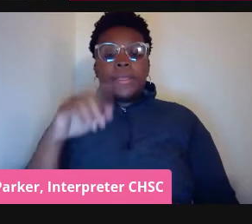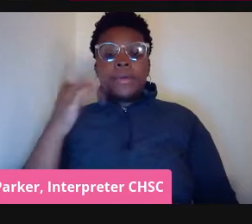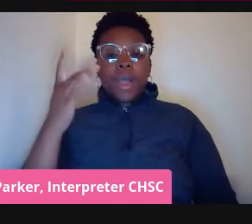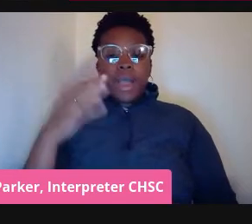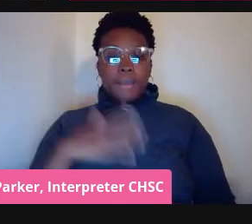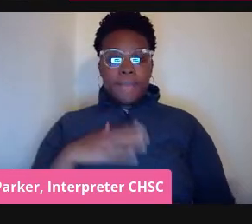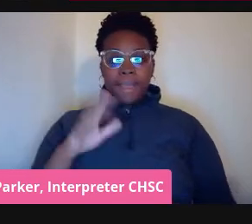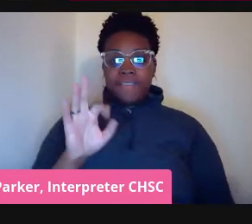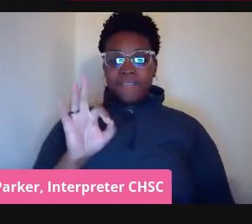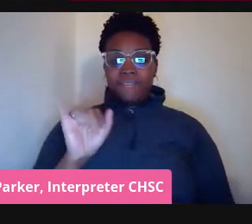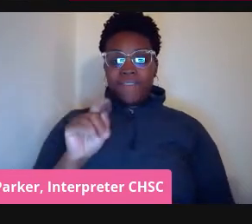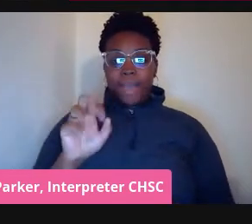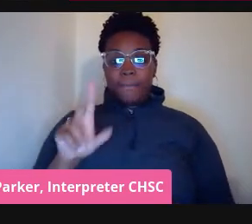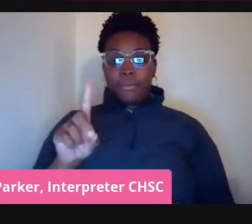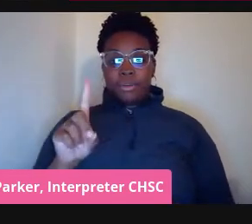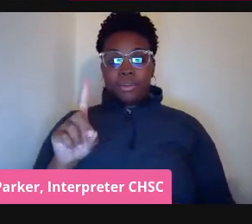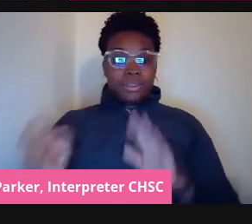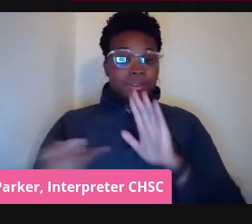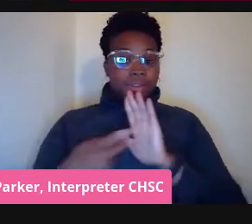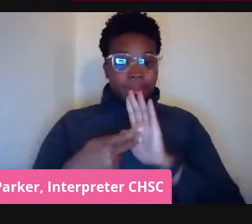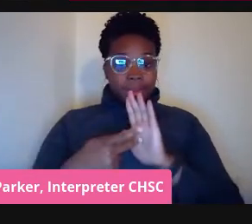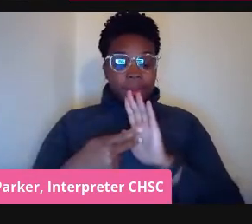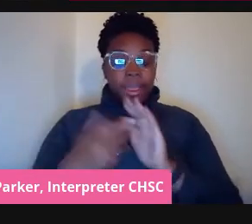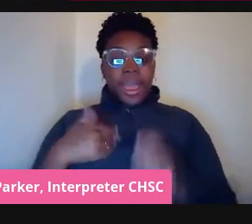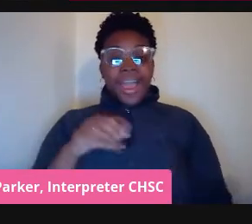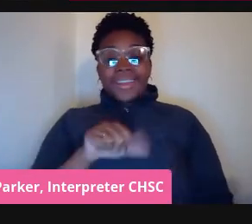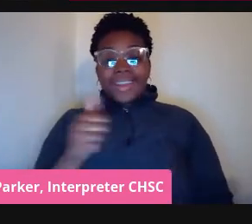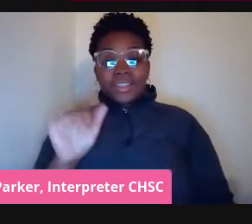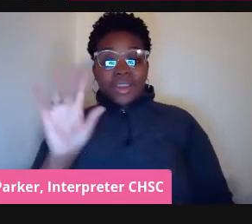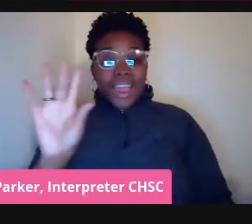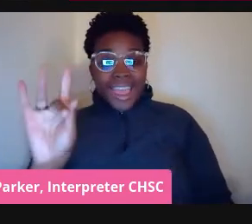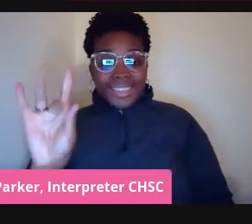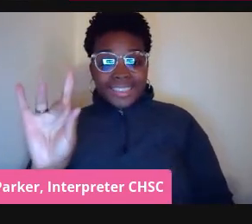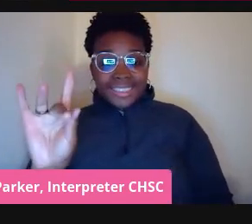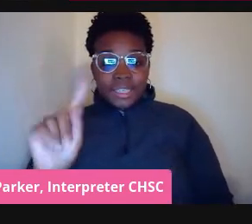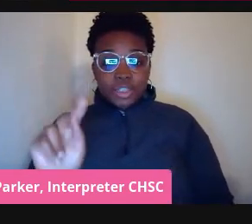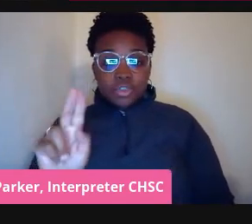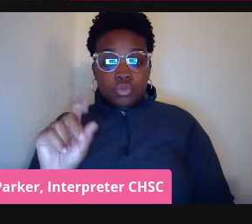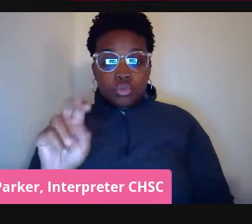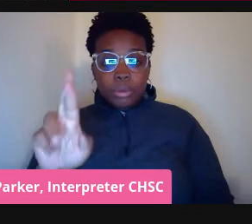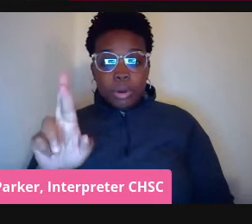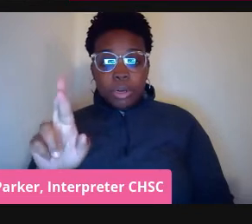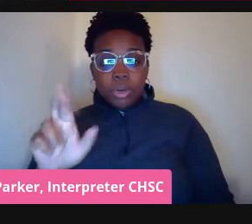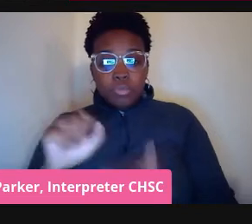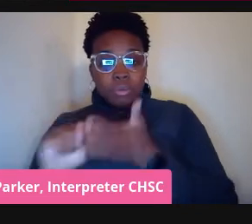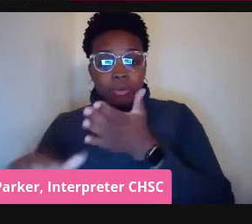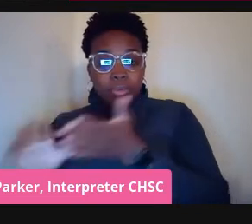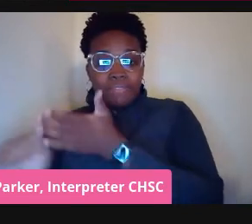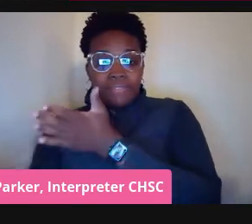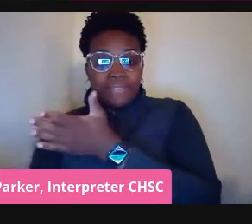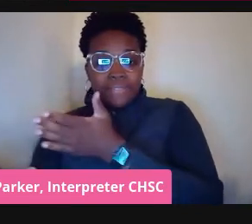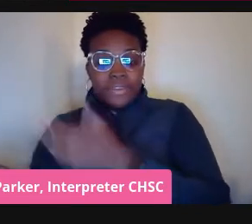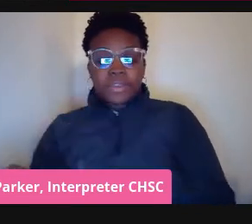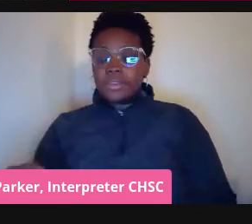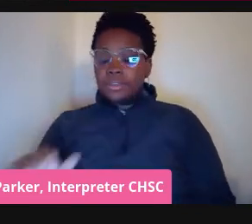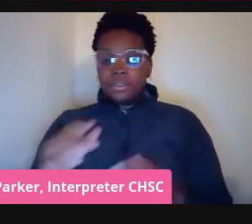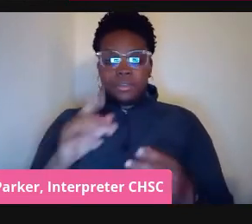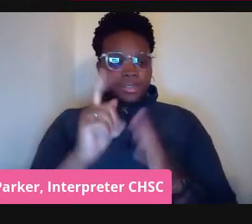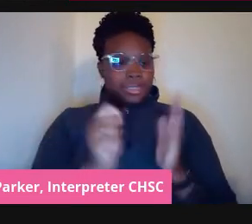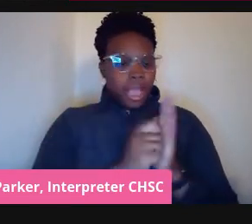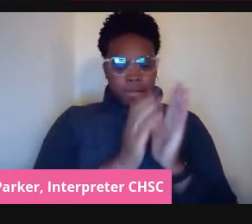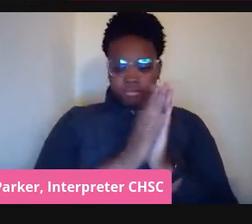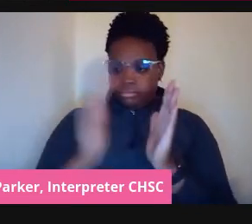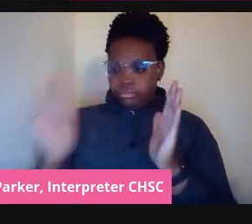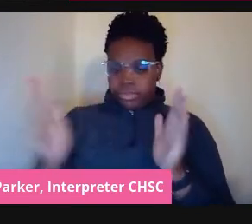my fibroids did return and I had another 18 tumors removed. So in all this time, there's so much happening in my life. You